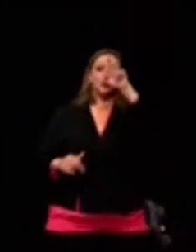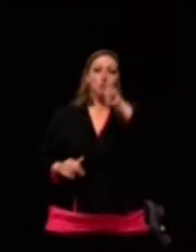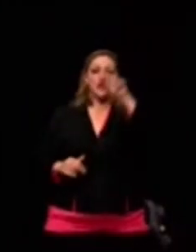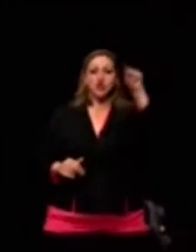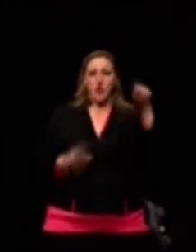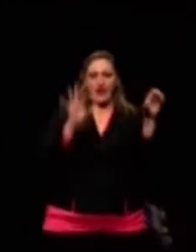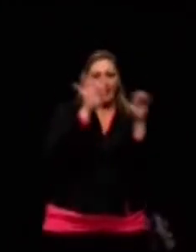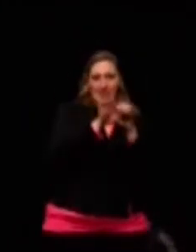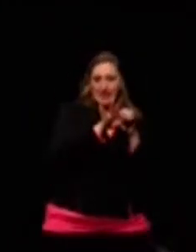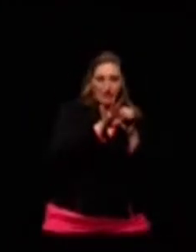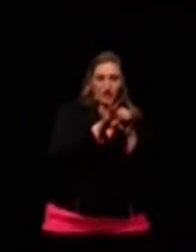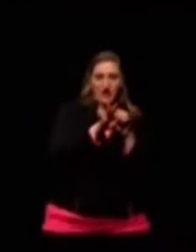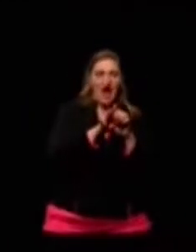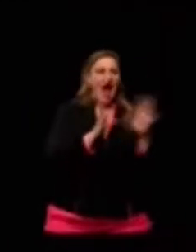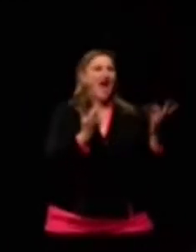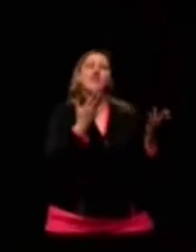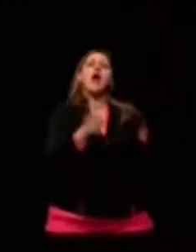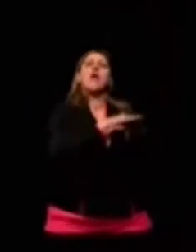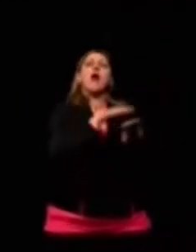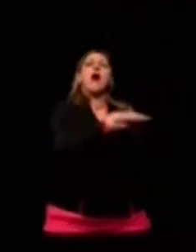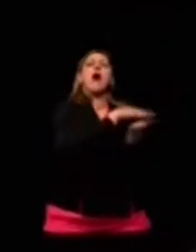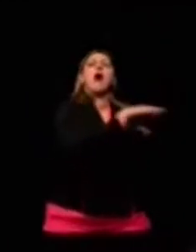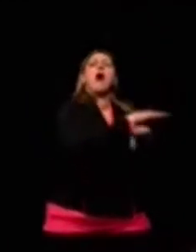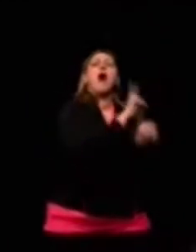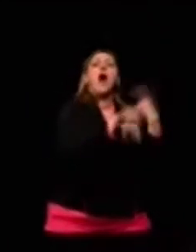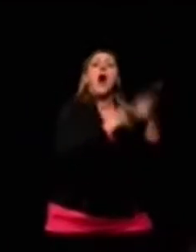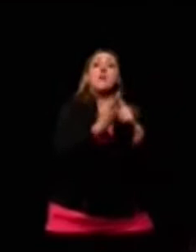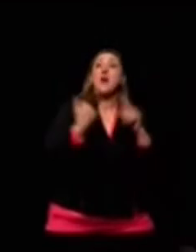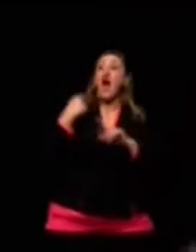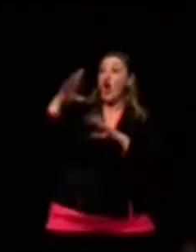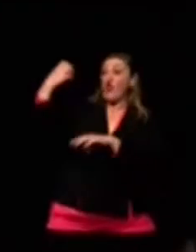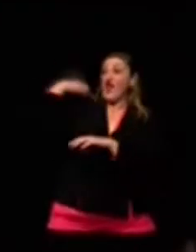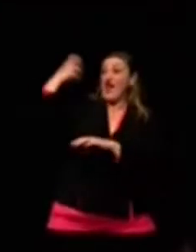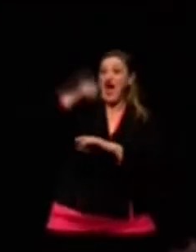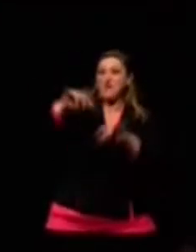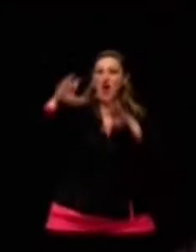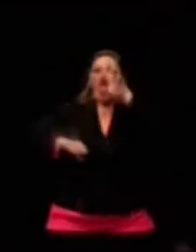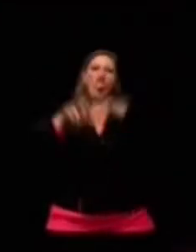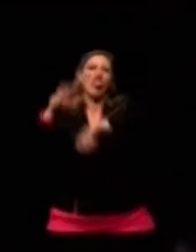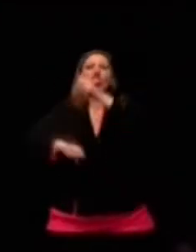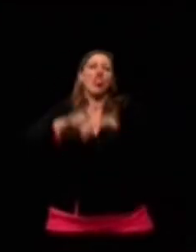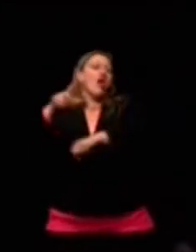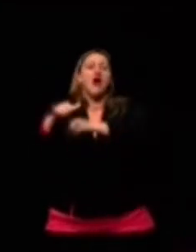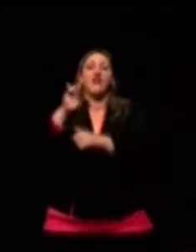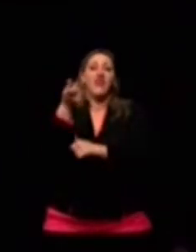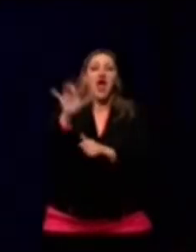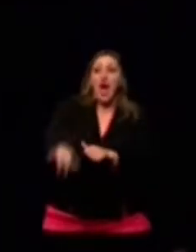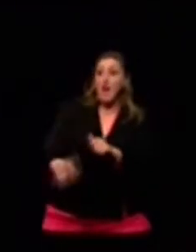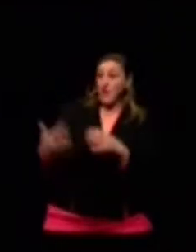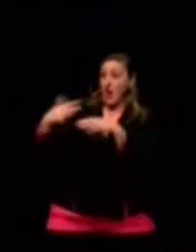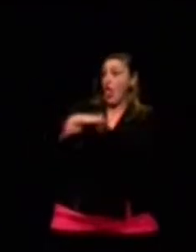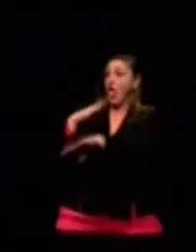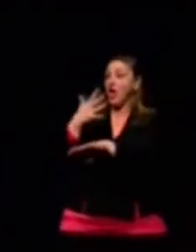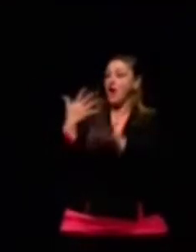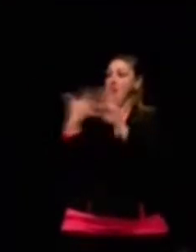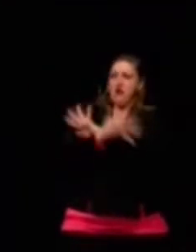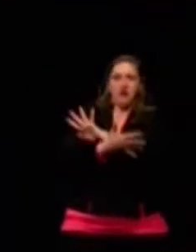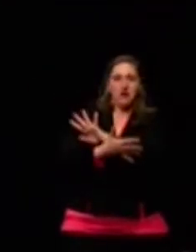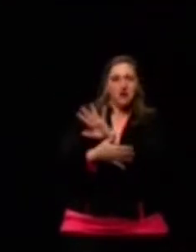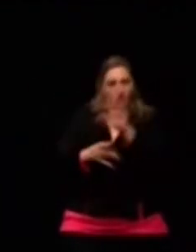2020 election and the cover-up of the insurrection of last January 6th.